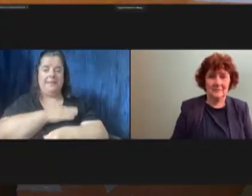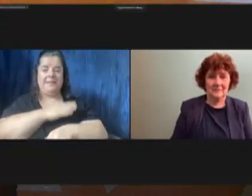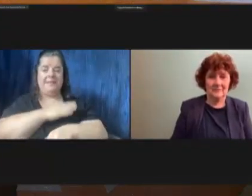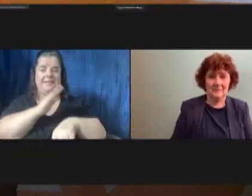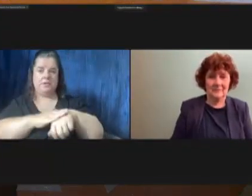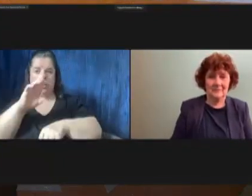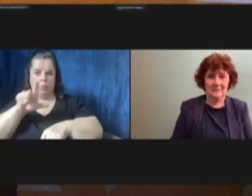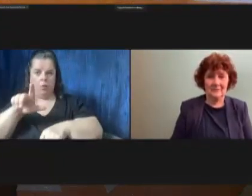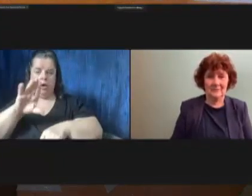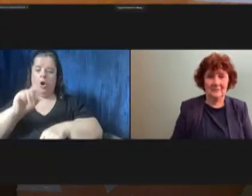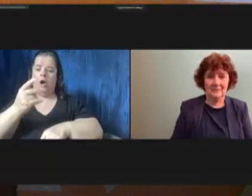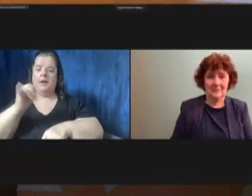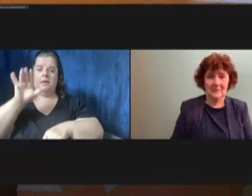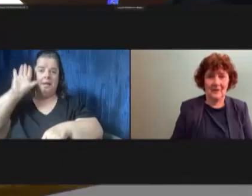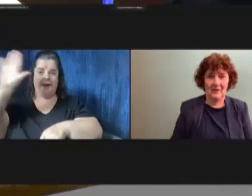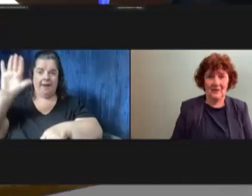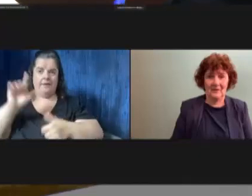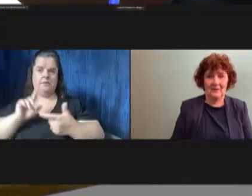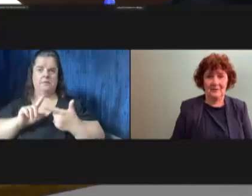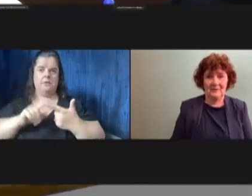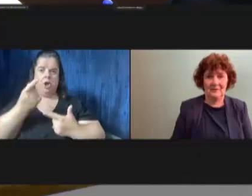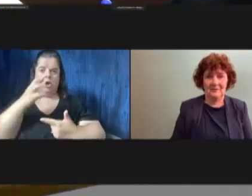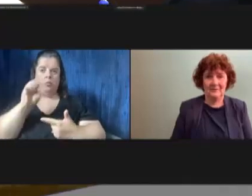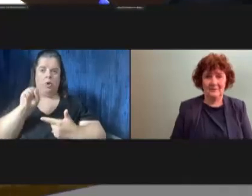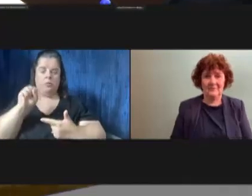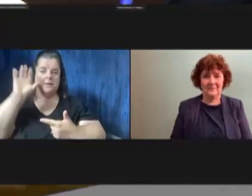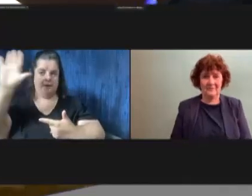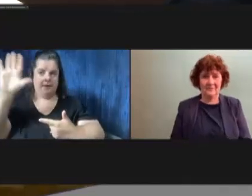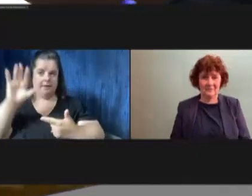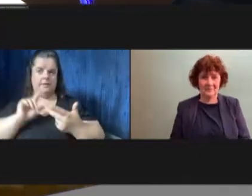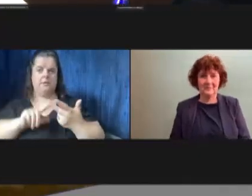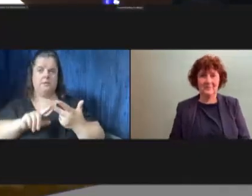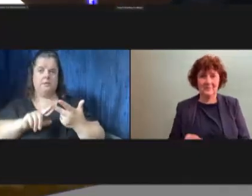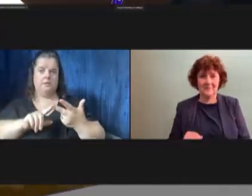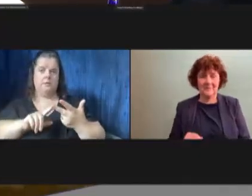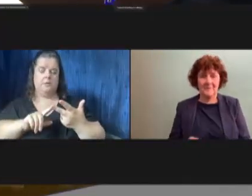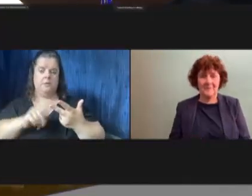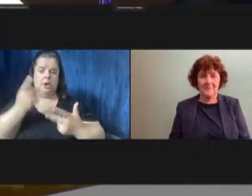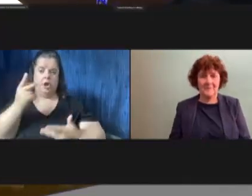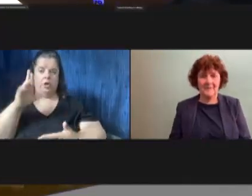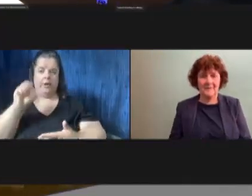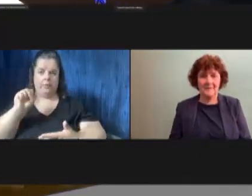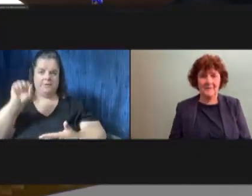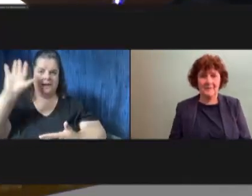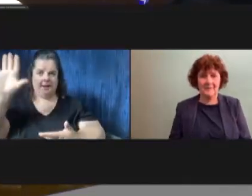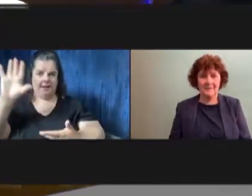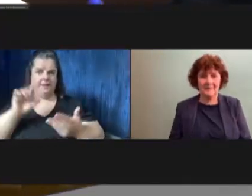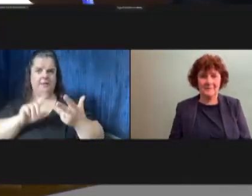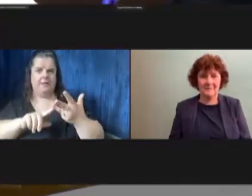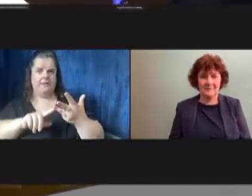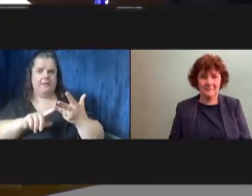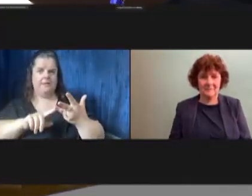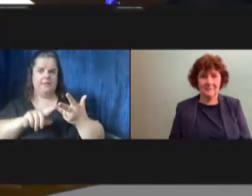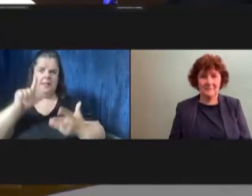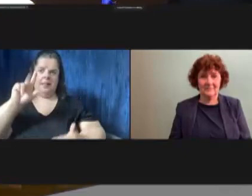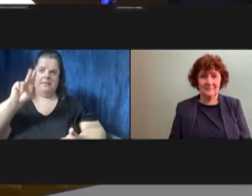Mr. Coghill. Aye. Ms. Gross. Aye. Mr. Kraus. Aye. Mr.